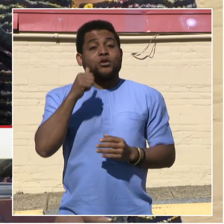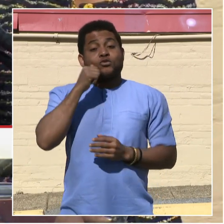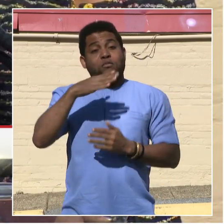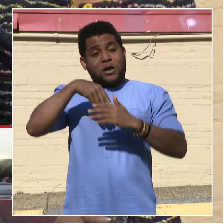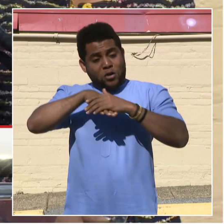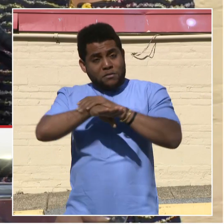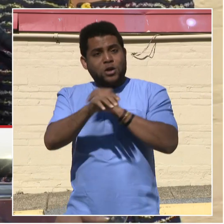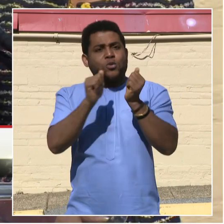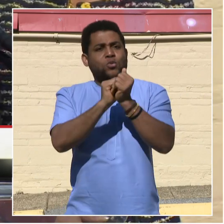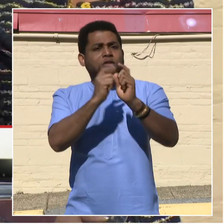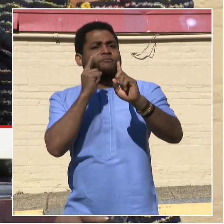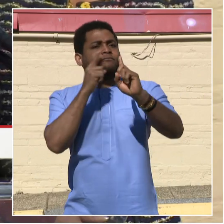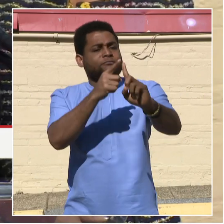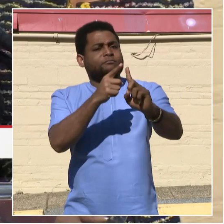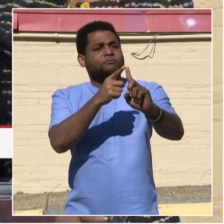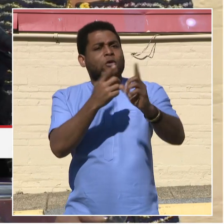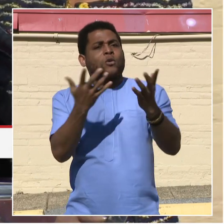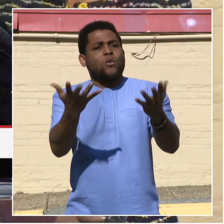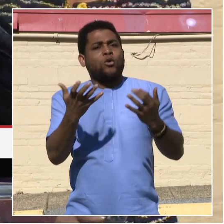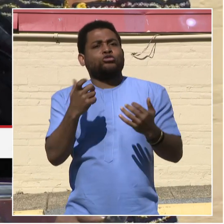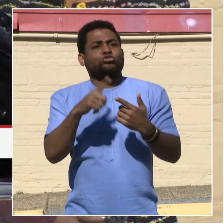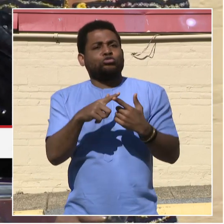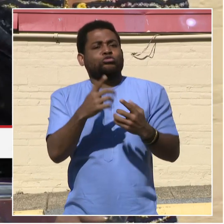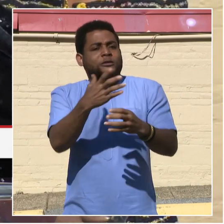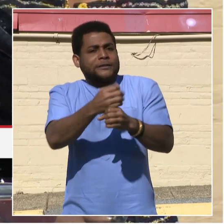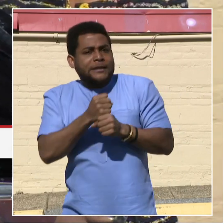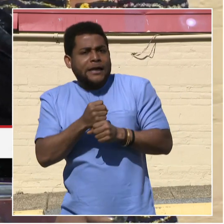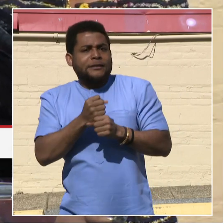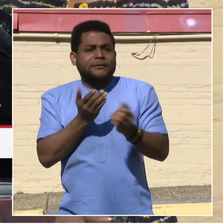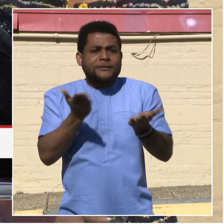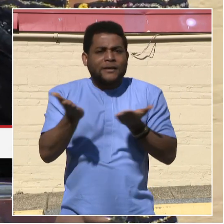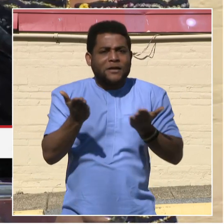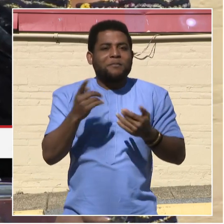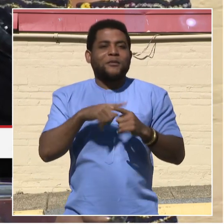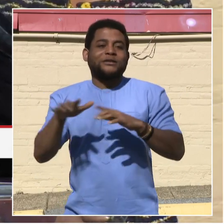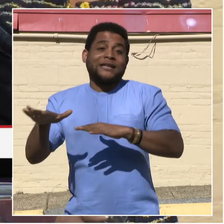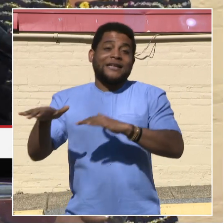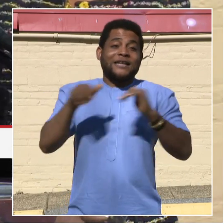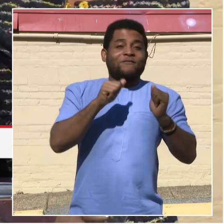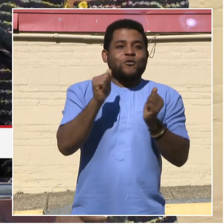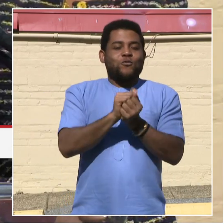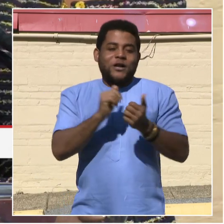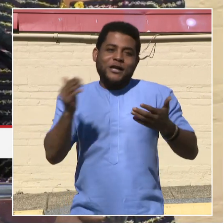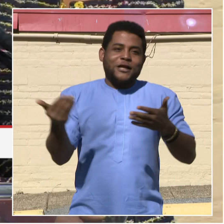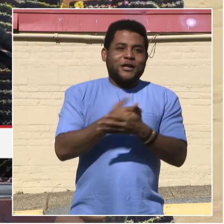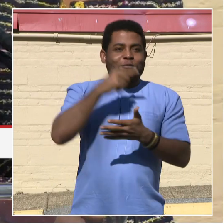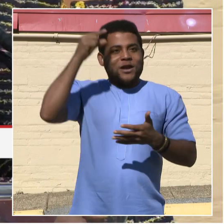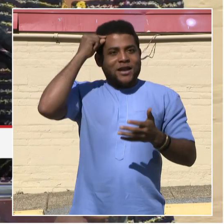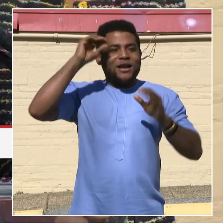receiving services, and they leave out with a new do and a brighter spirit.